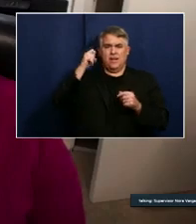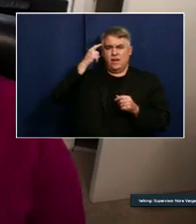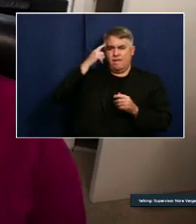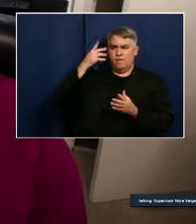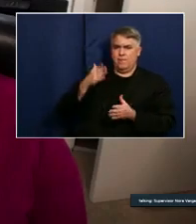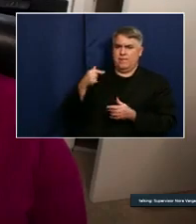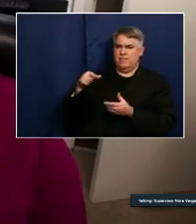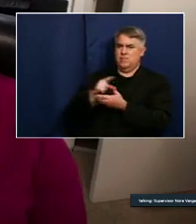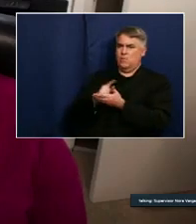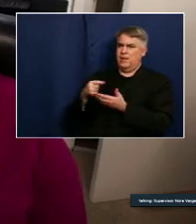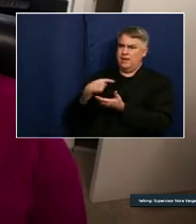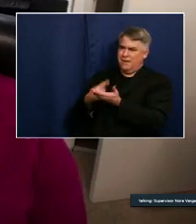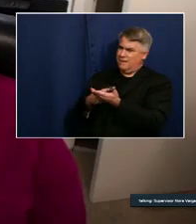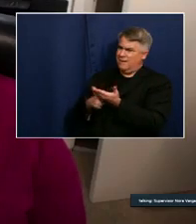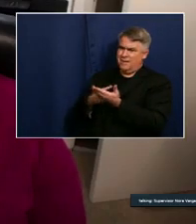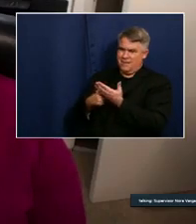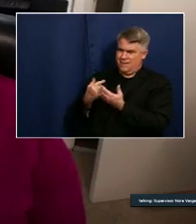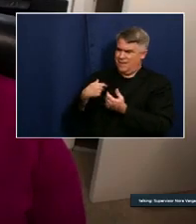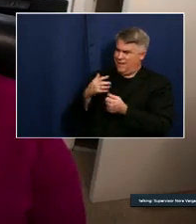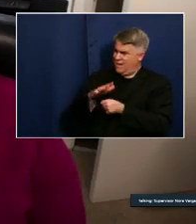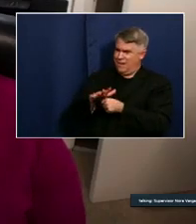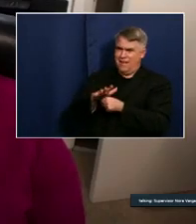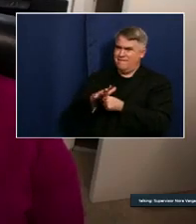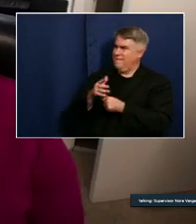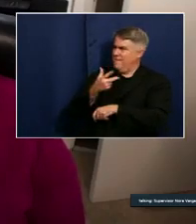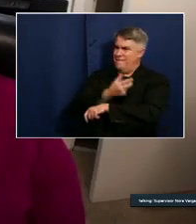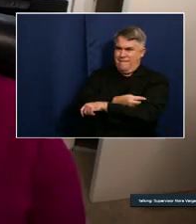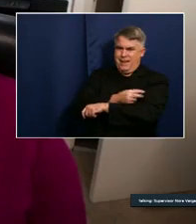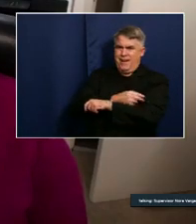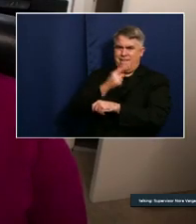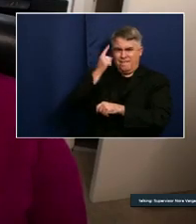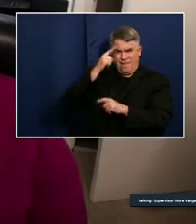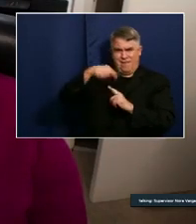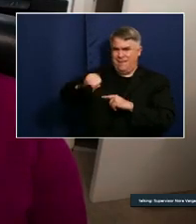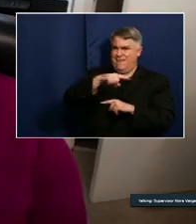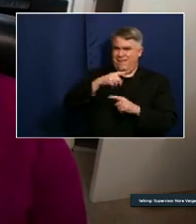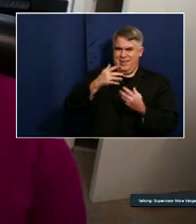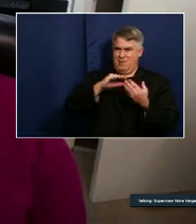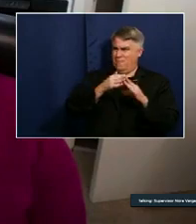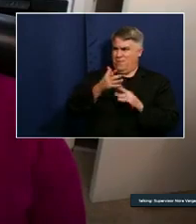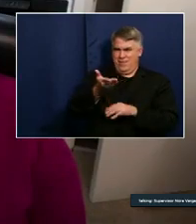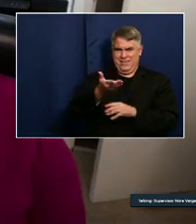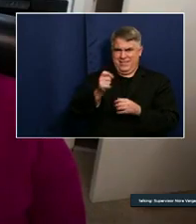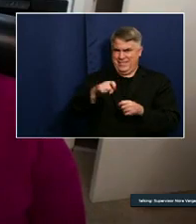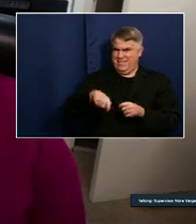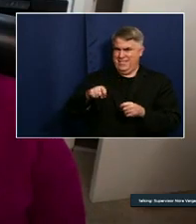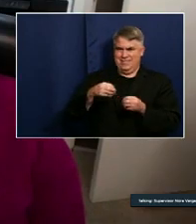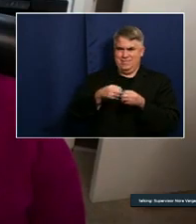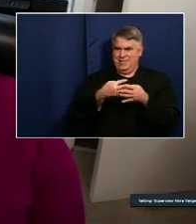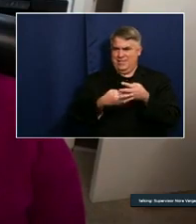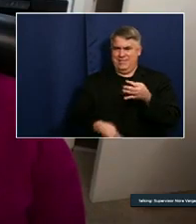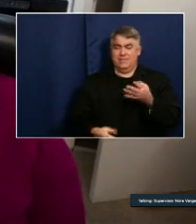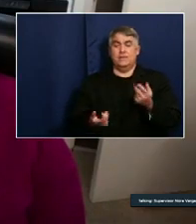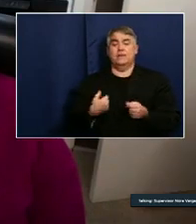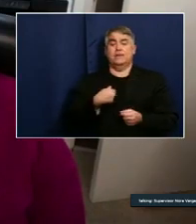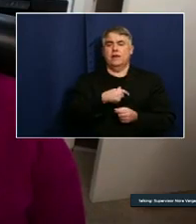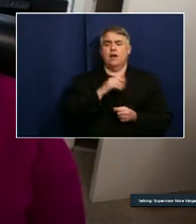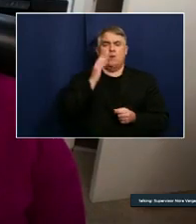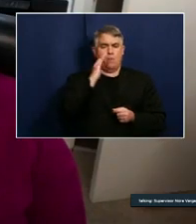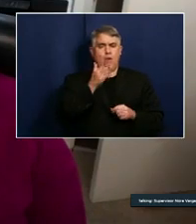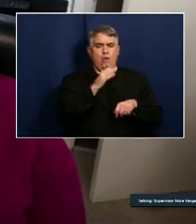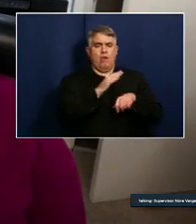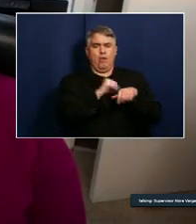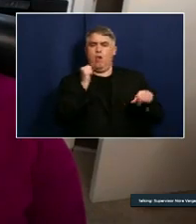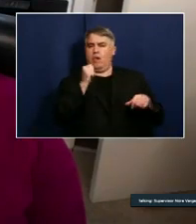vaccines to get everyone in our communities vaccinated. But at this point, then, you know, I'll just call it out. I think somebody sent